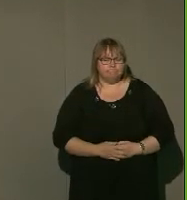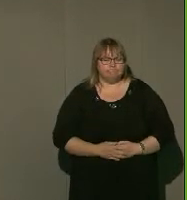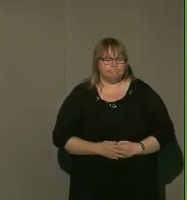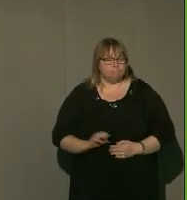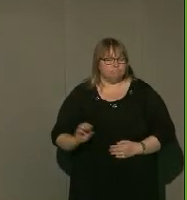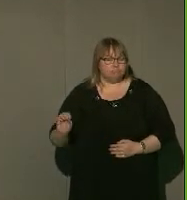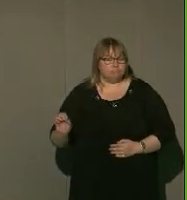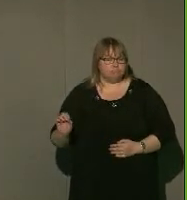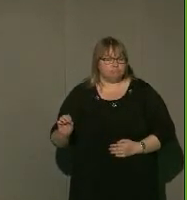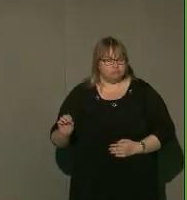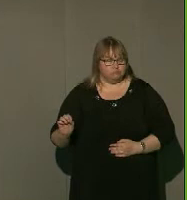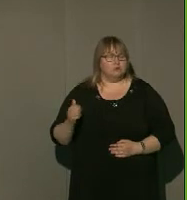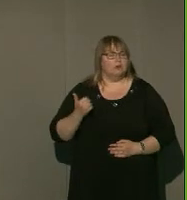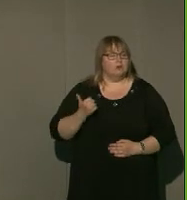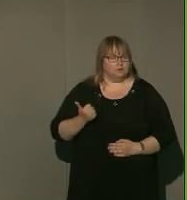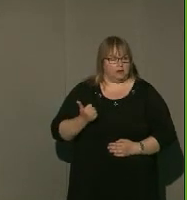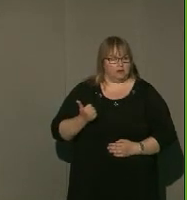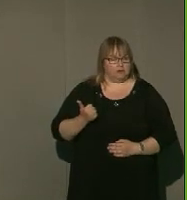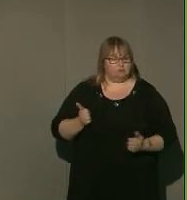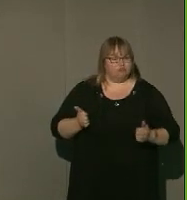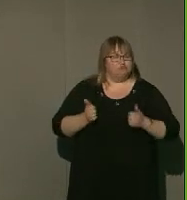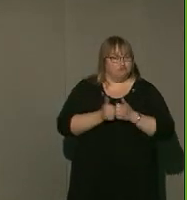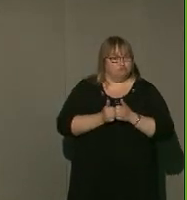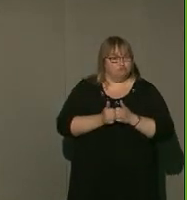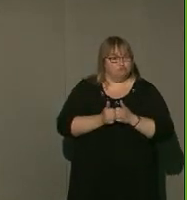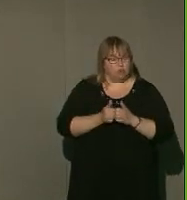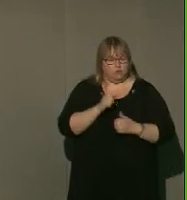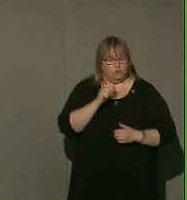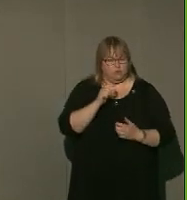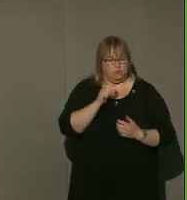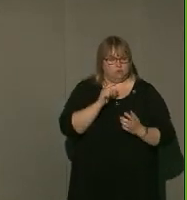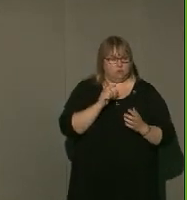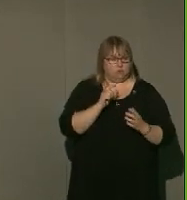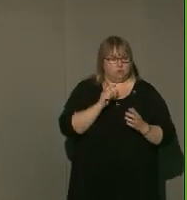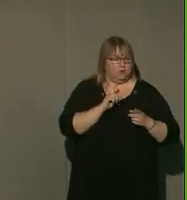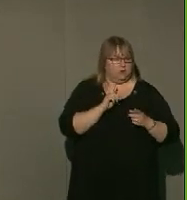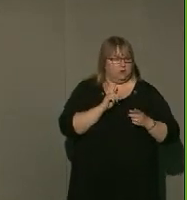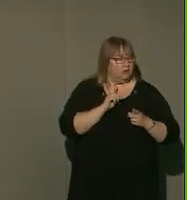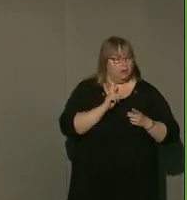No? Okay, so those are both fast-tracked.